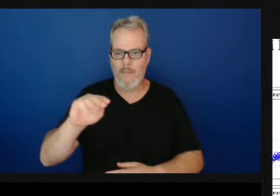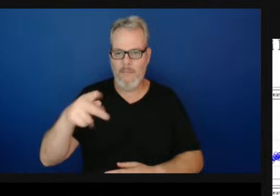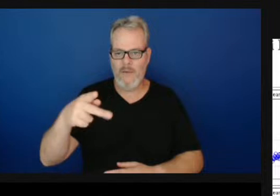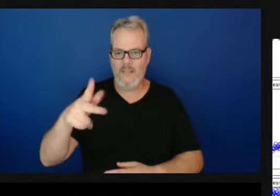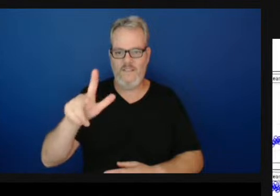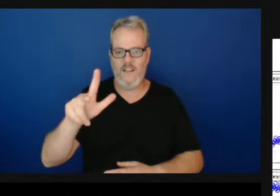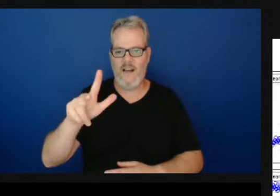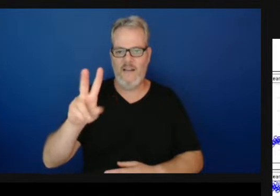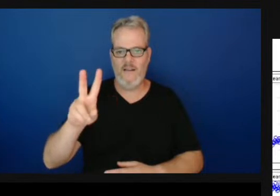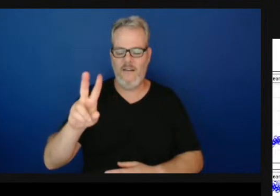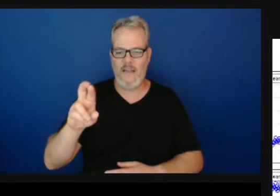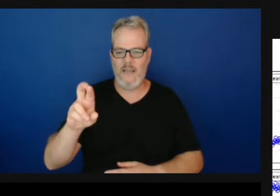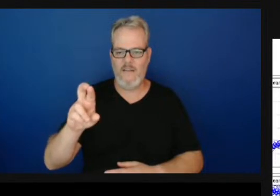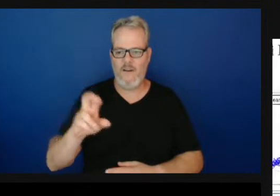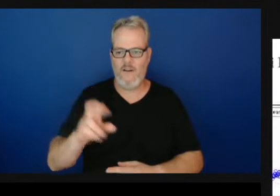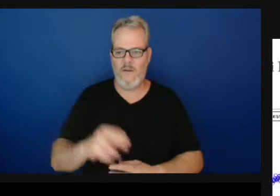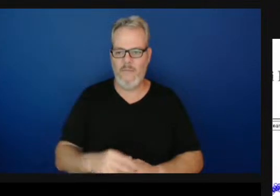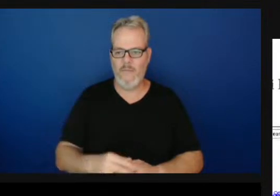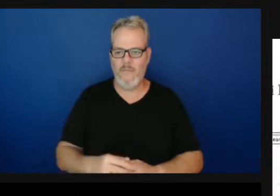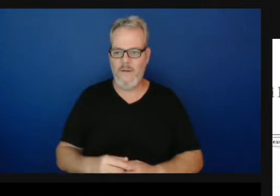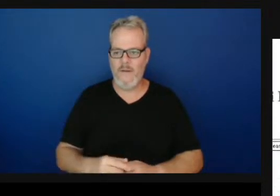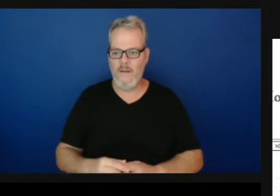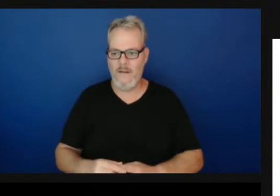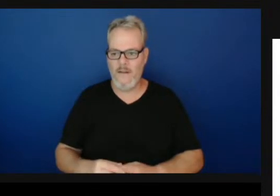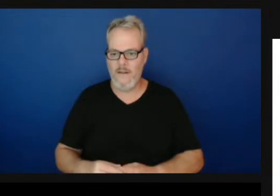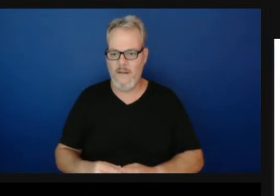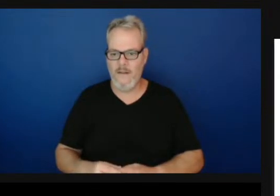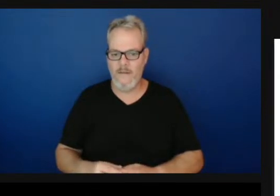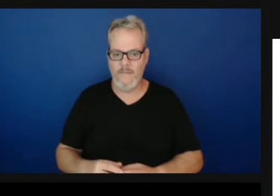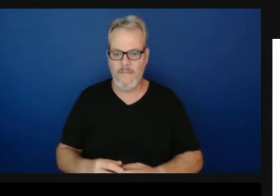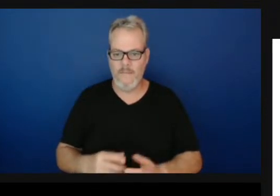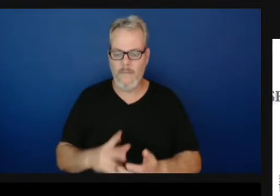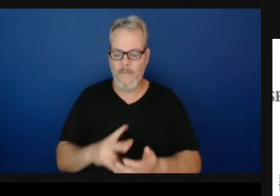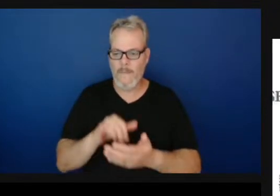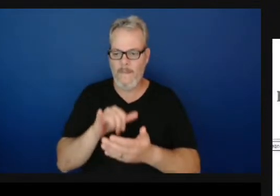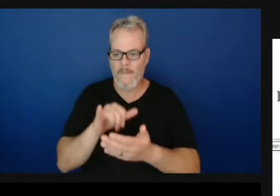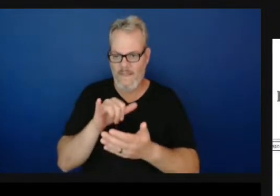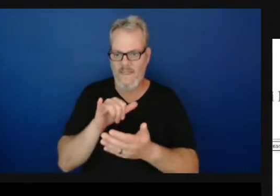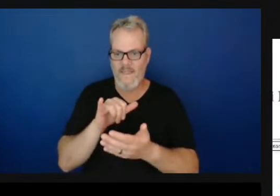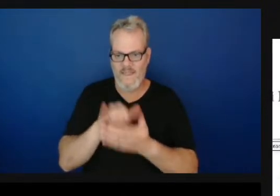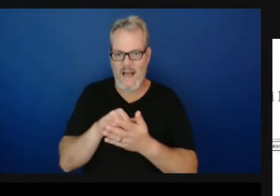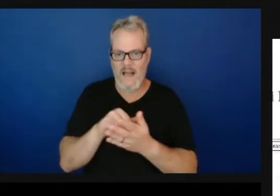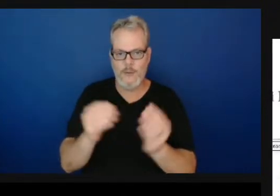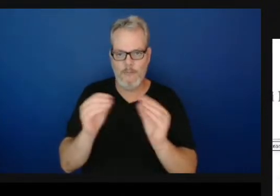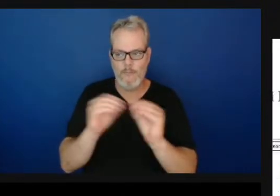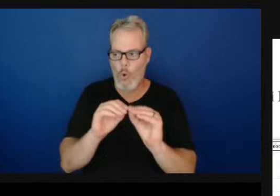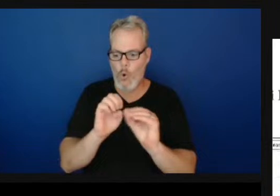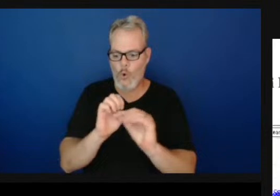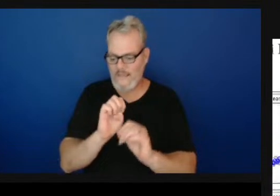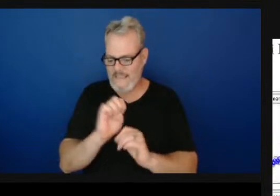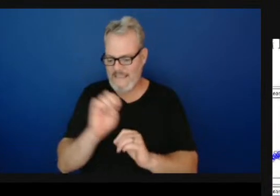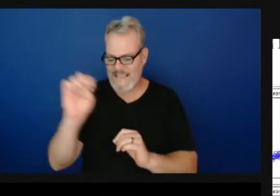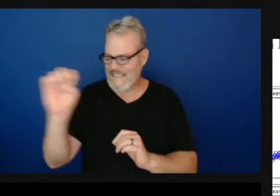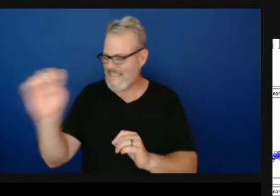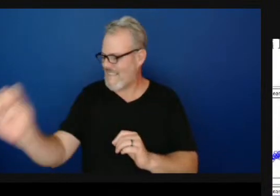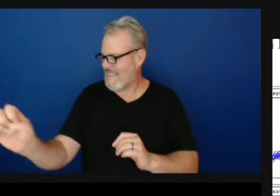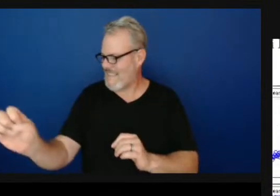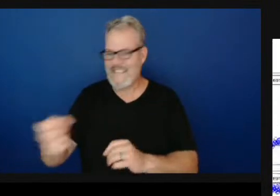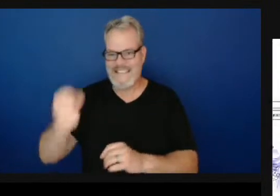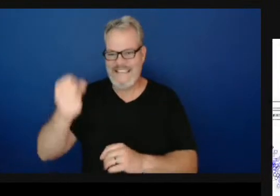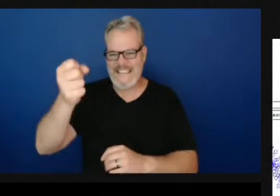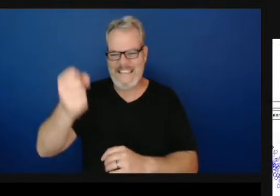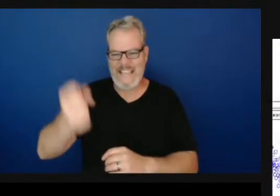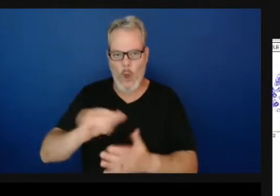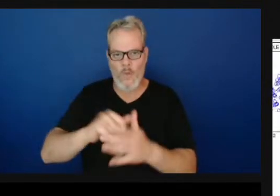2023, not showing this pattern. And this is the one that's further over to the east, south of Pu'u'u, not showing that